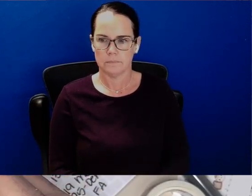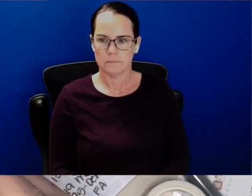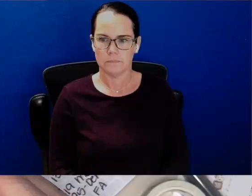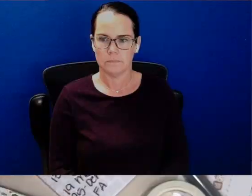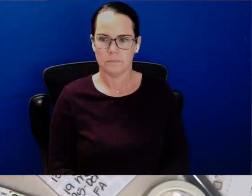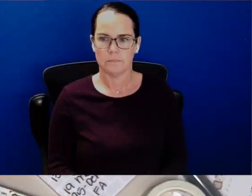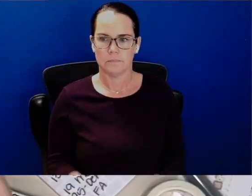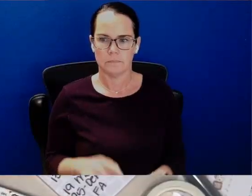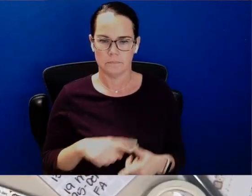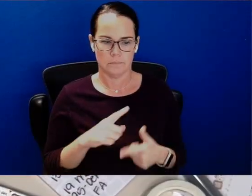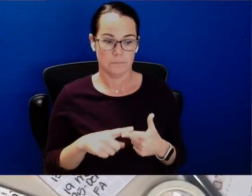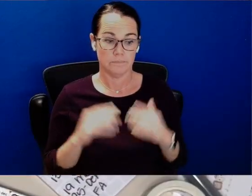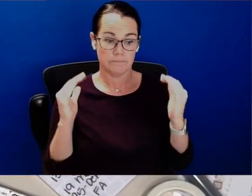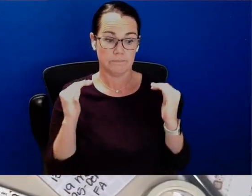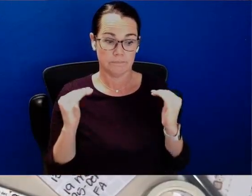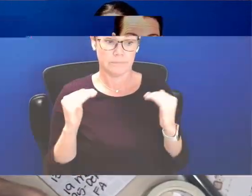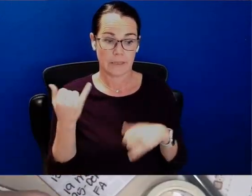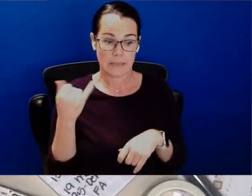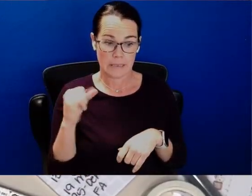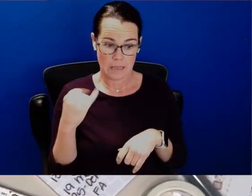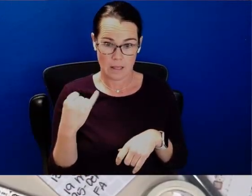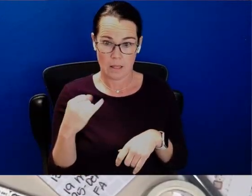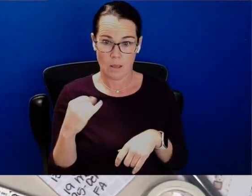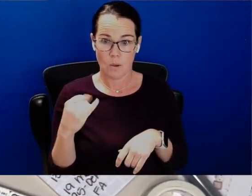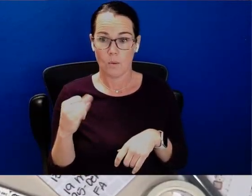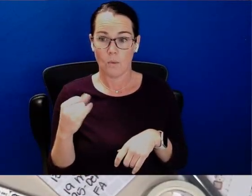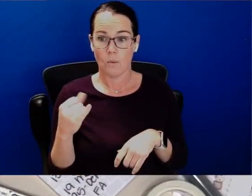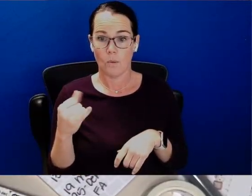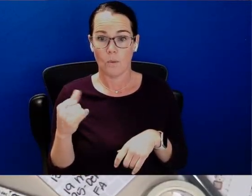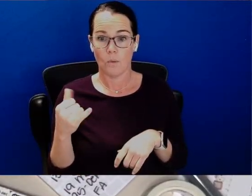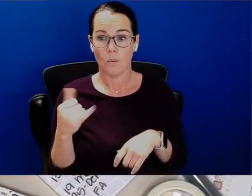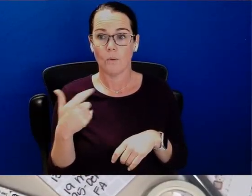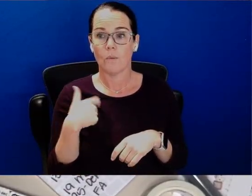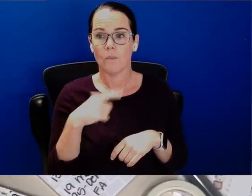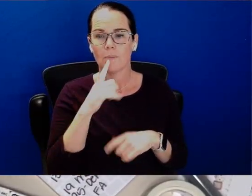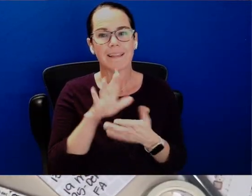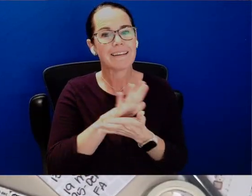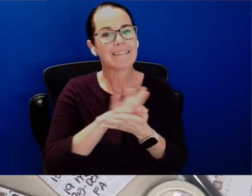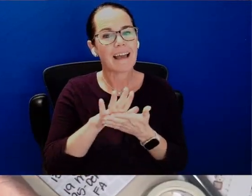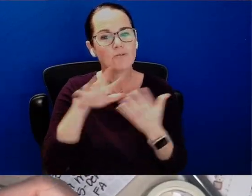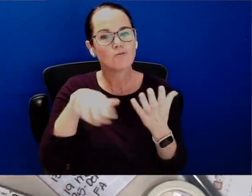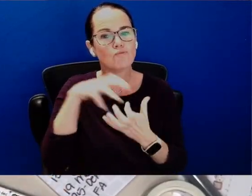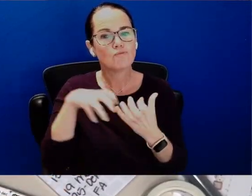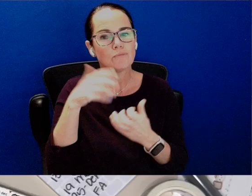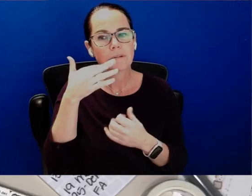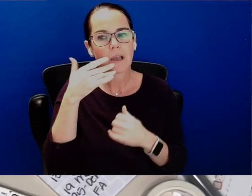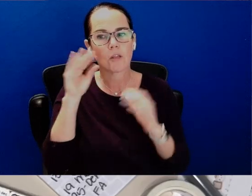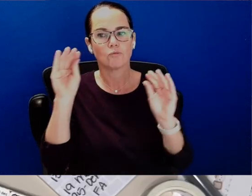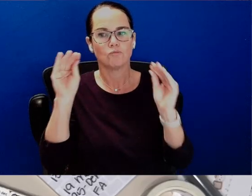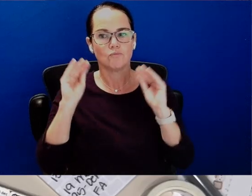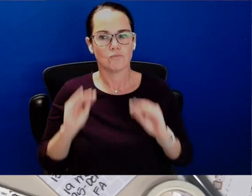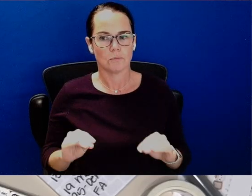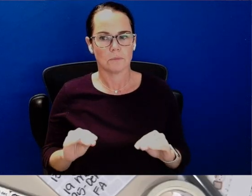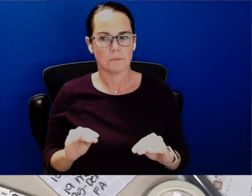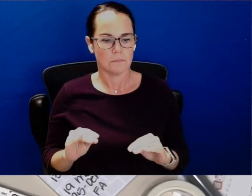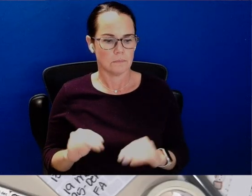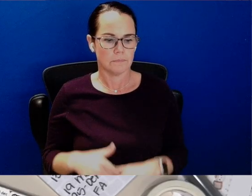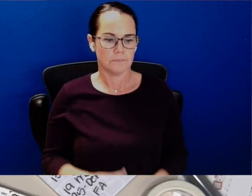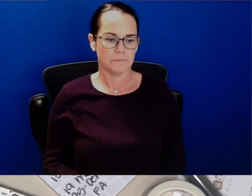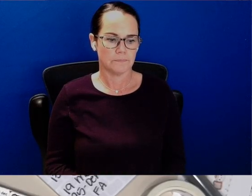And then I'm going to do a yellow one. Just getting a nice mix of colors going over here for